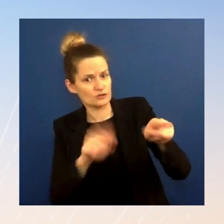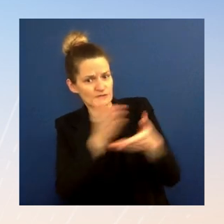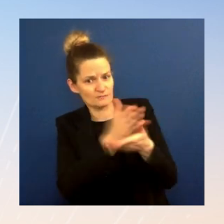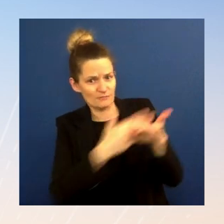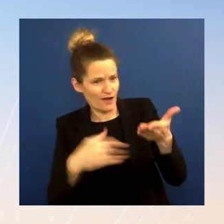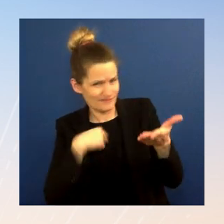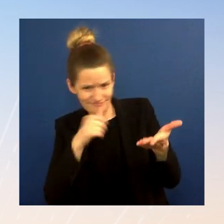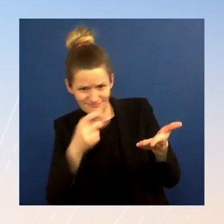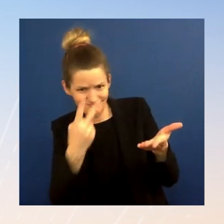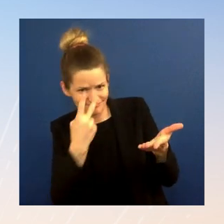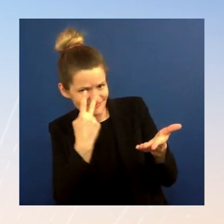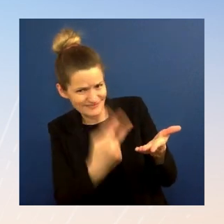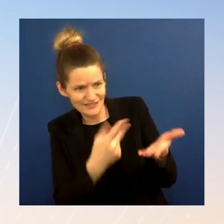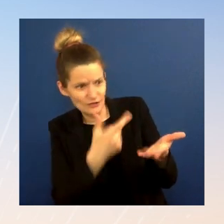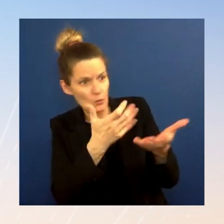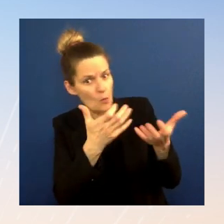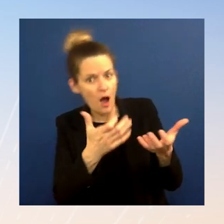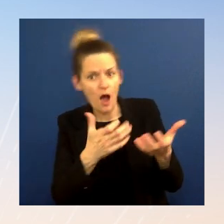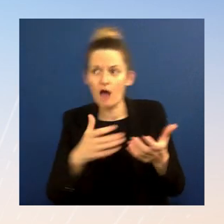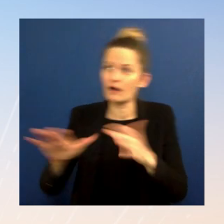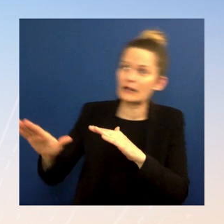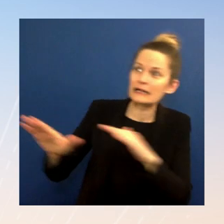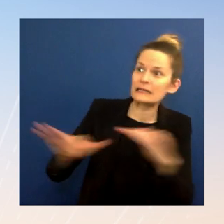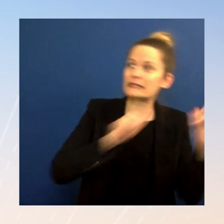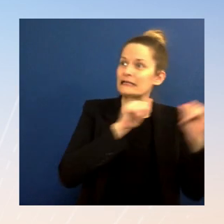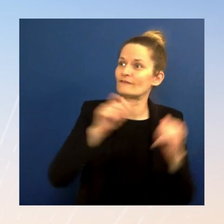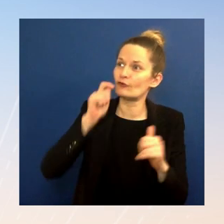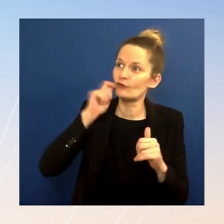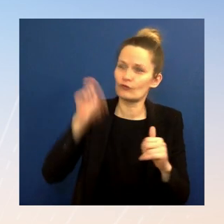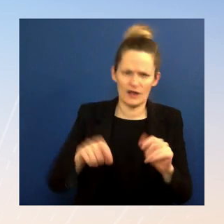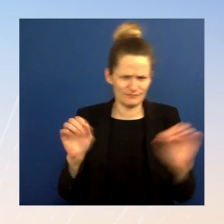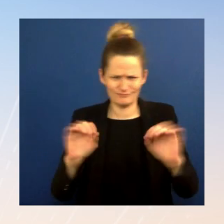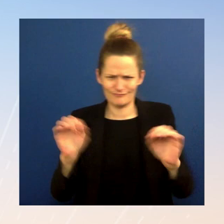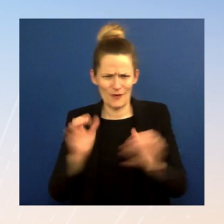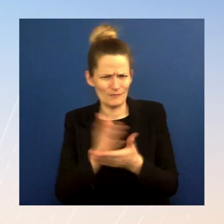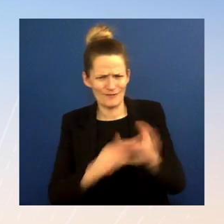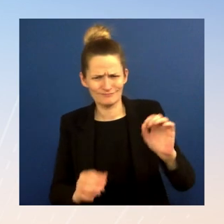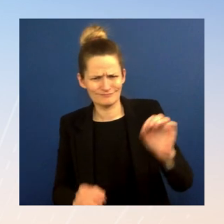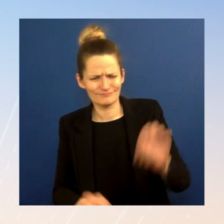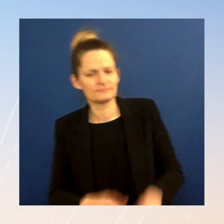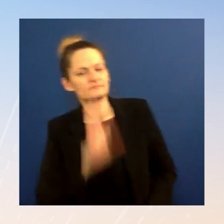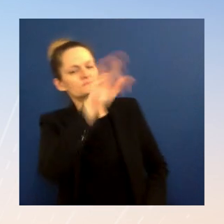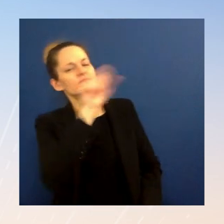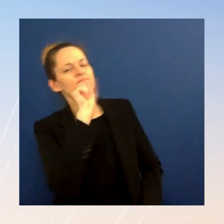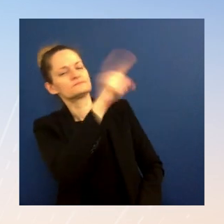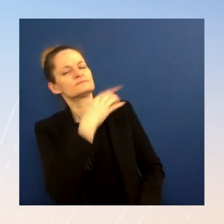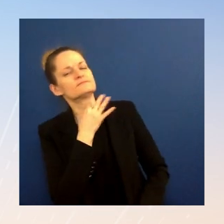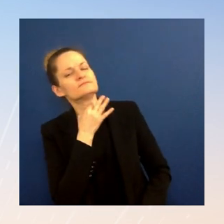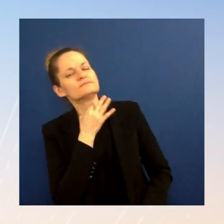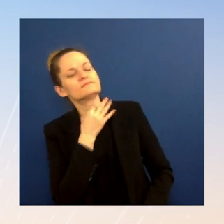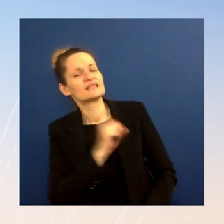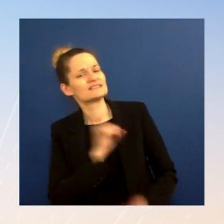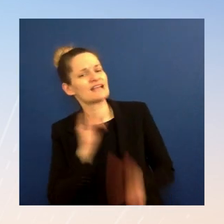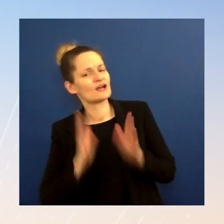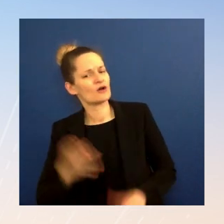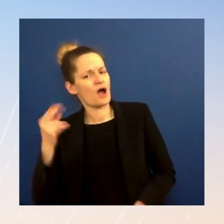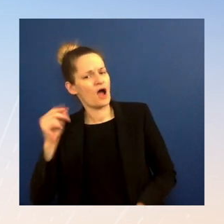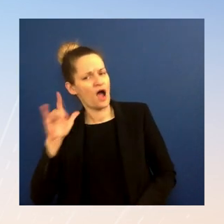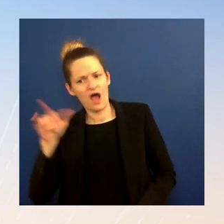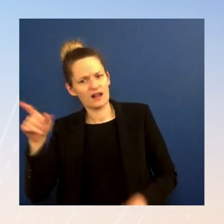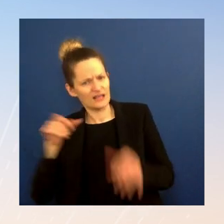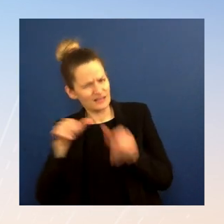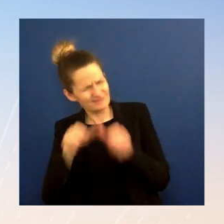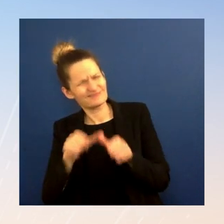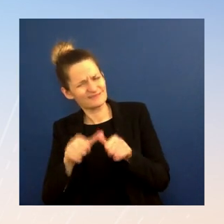follow-up on your point about Senator Hawley. Obviously, he's consistently voted against the president's nominees. Don't think he was a swing vote you guys were counting on.